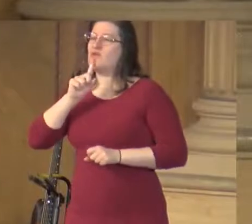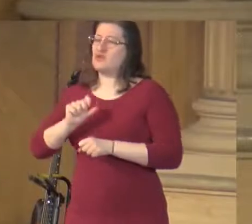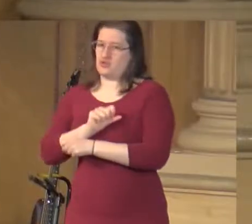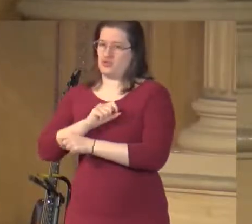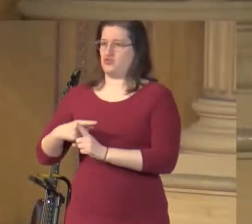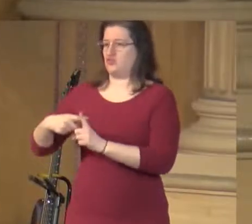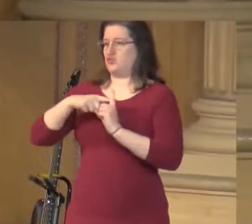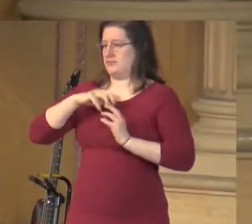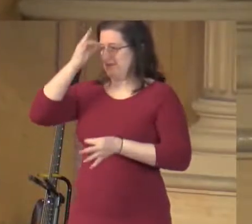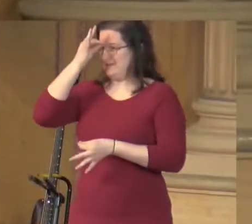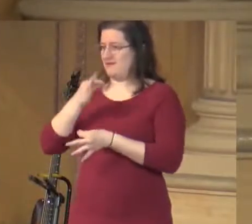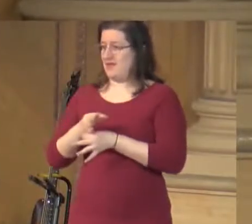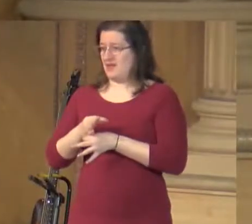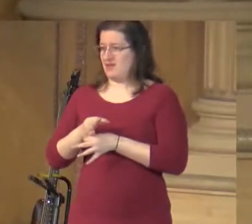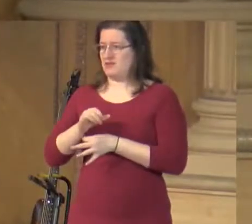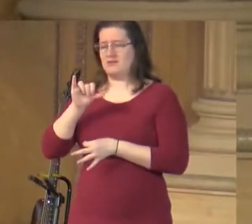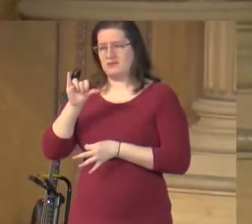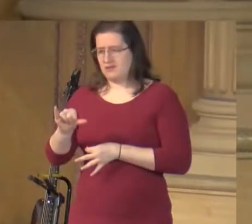nothing to be ashamed of.